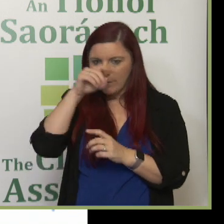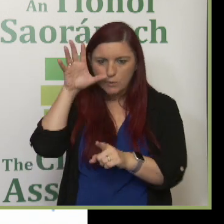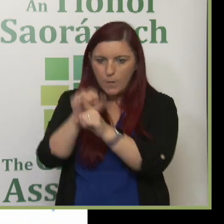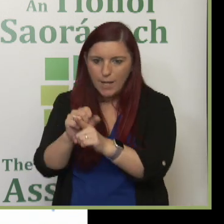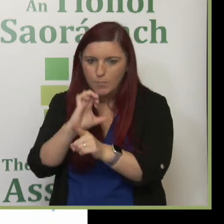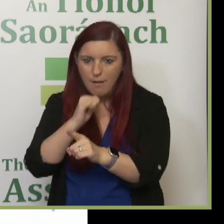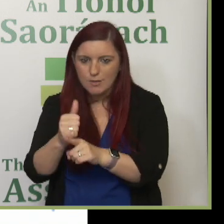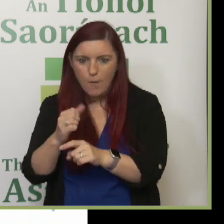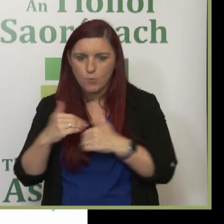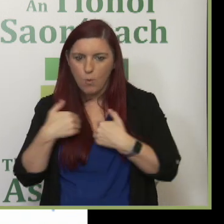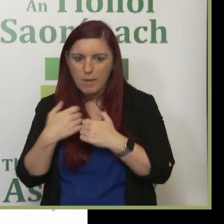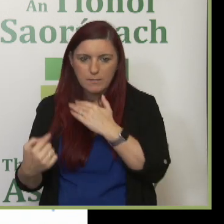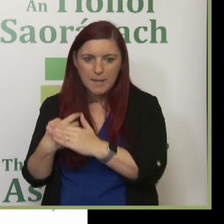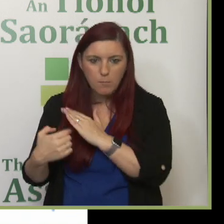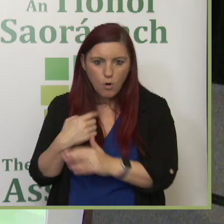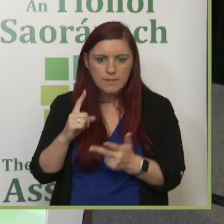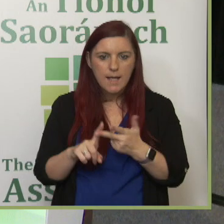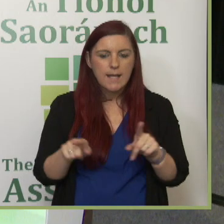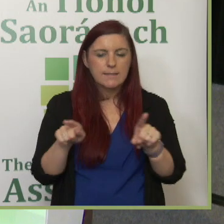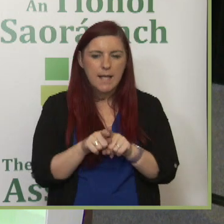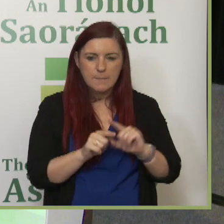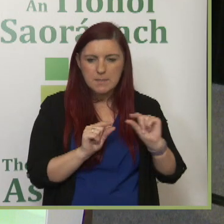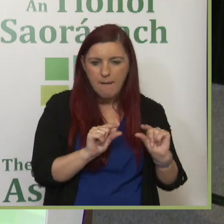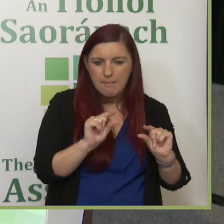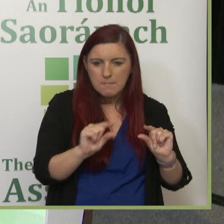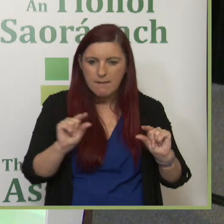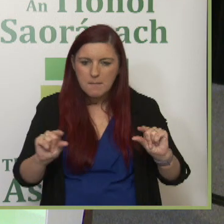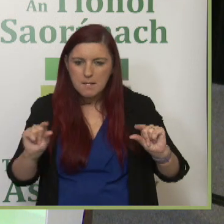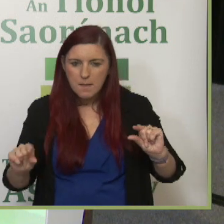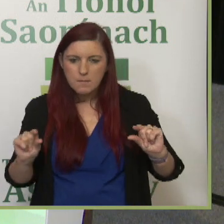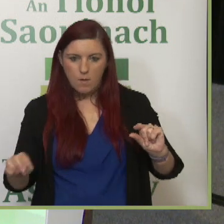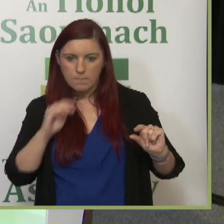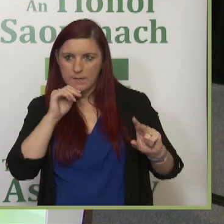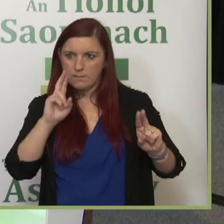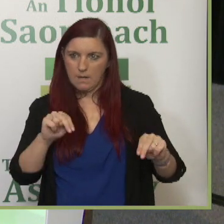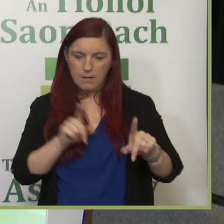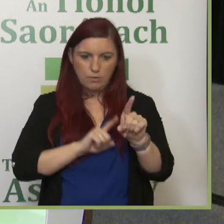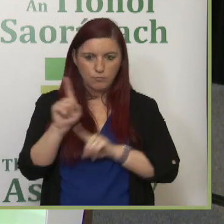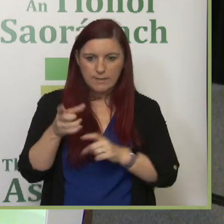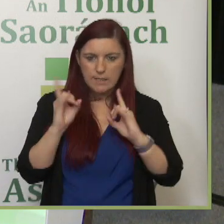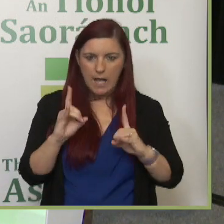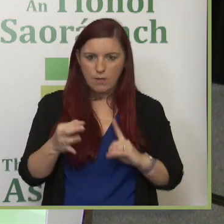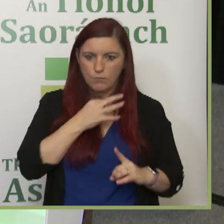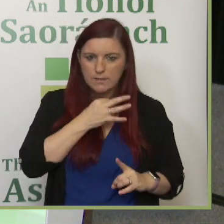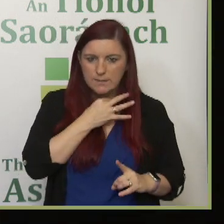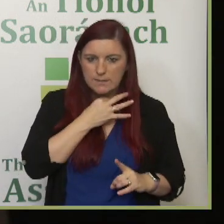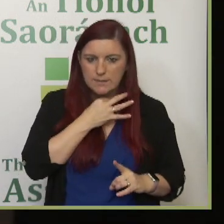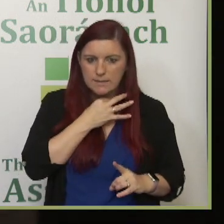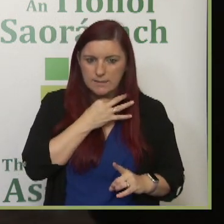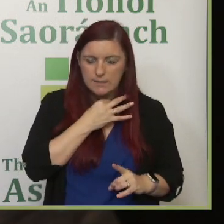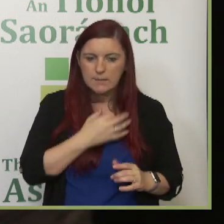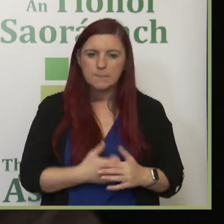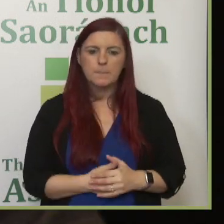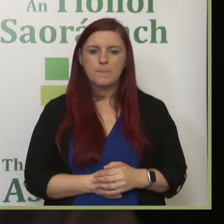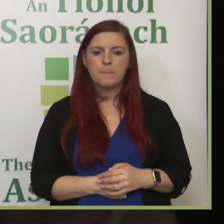large number of potential street doses, potentially increasing health risks and making interdiction by law enforcement more challenging. And just to give